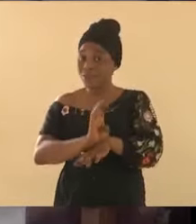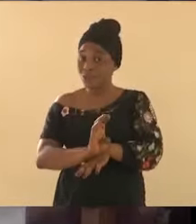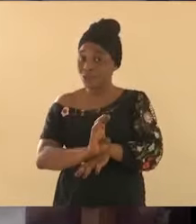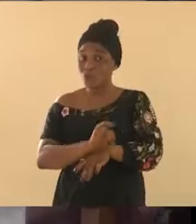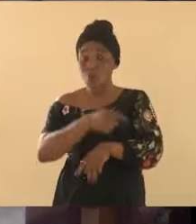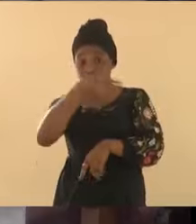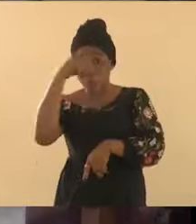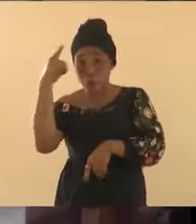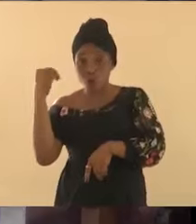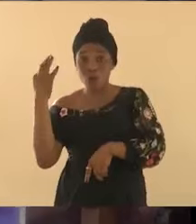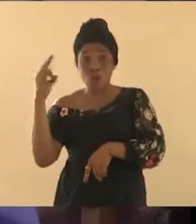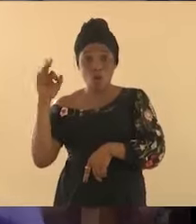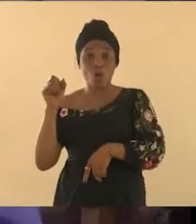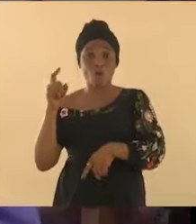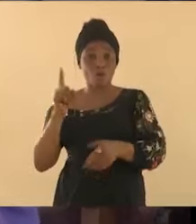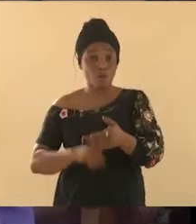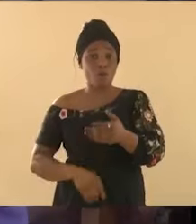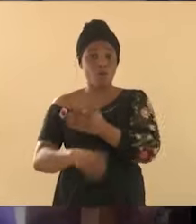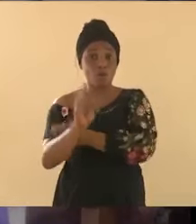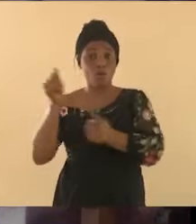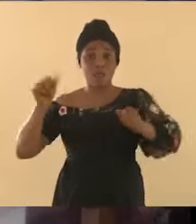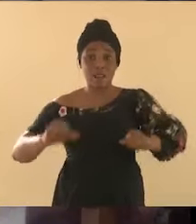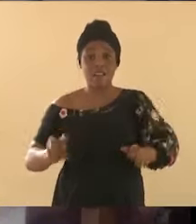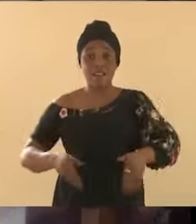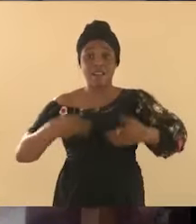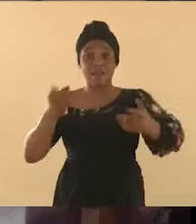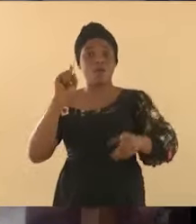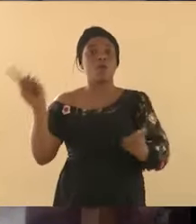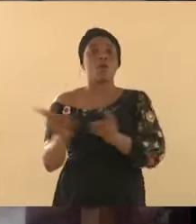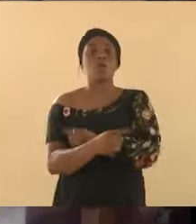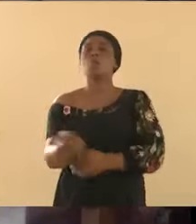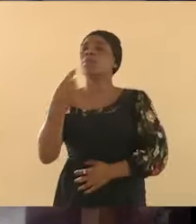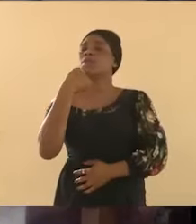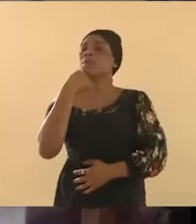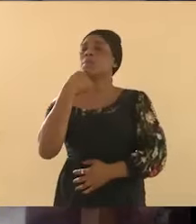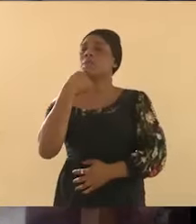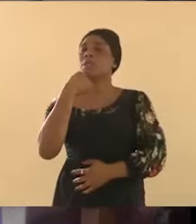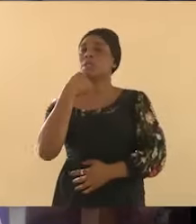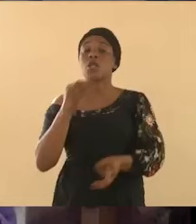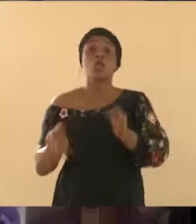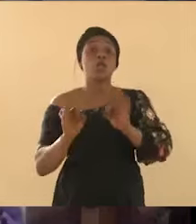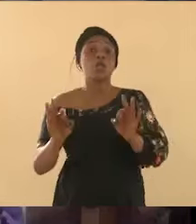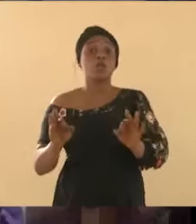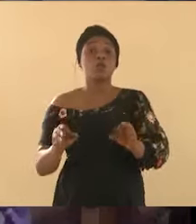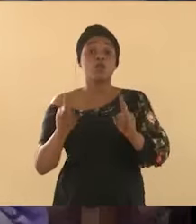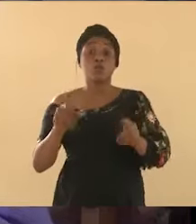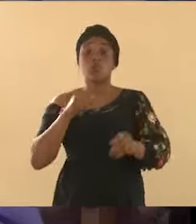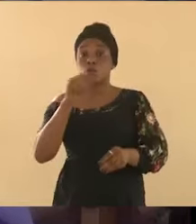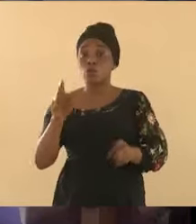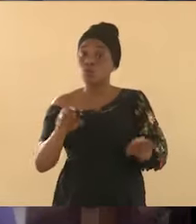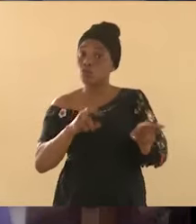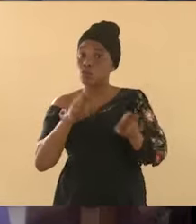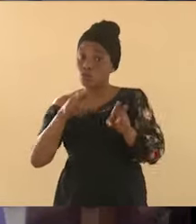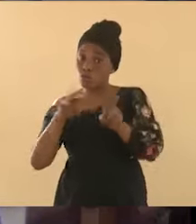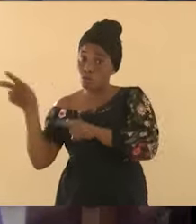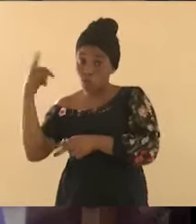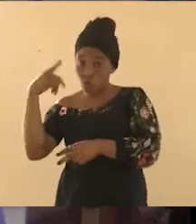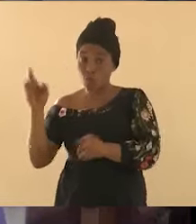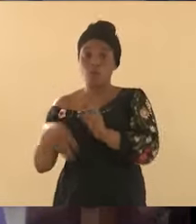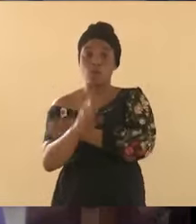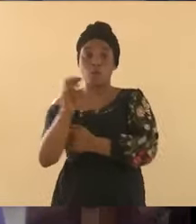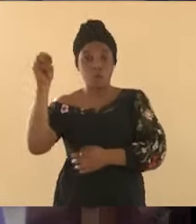church because of what God can give, one day you'll be disappointed. If you do not look for